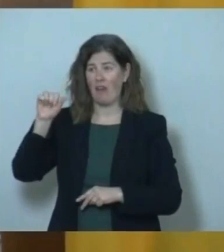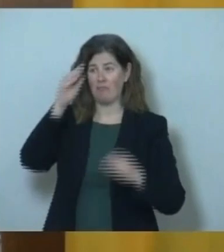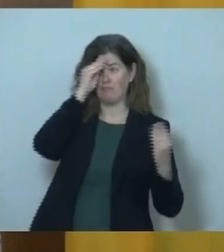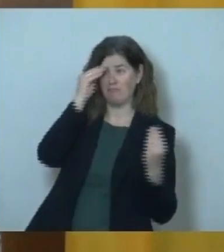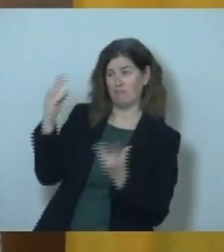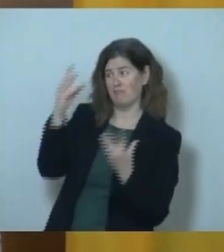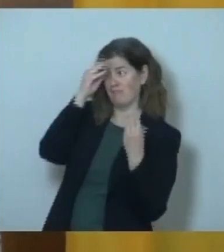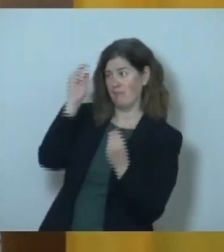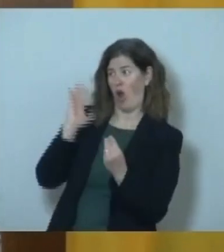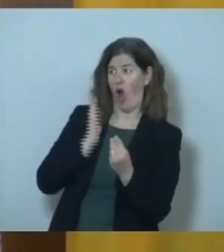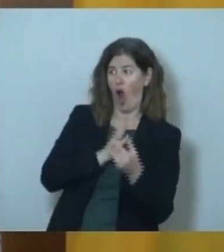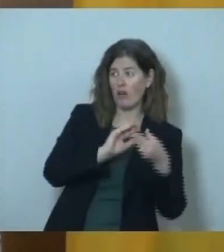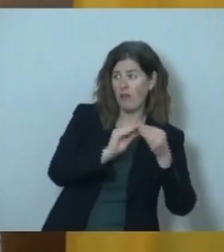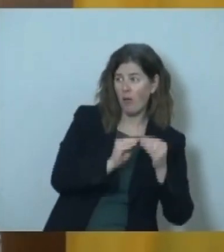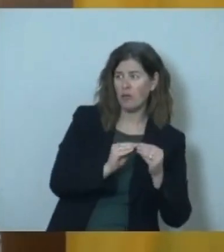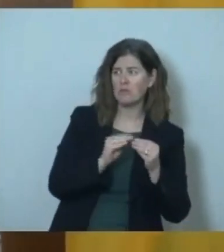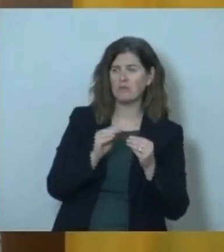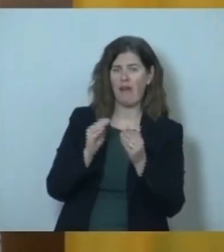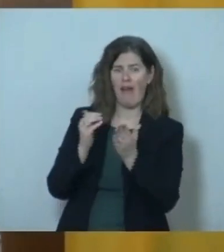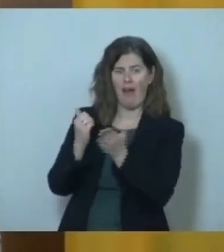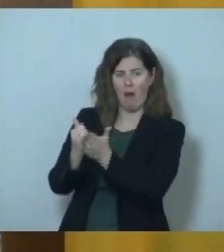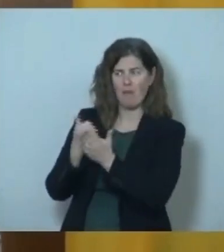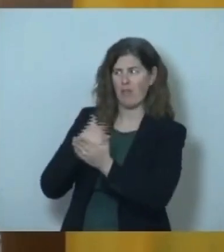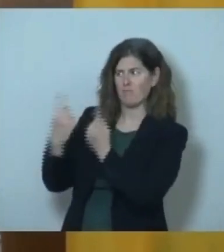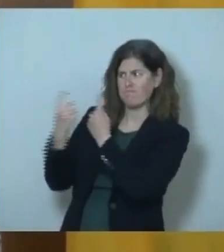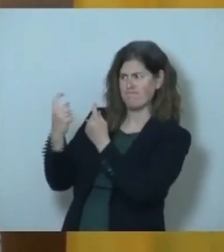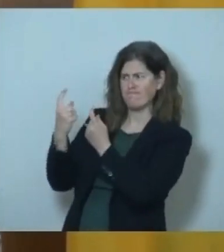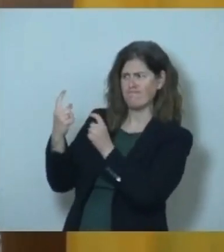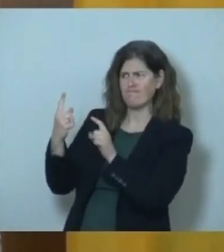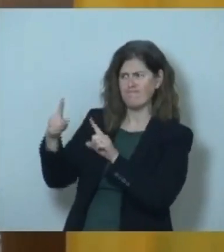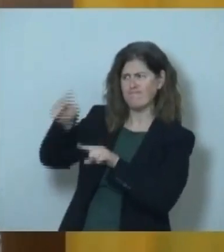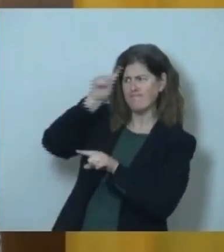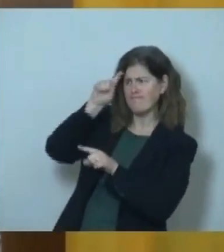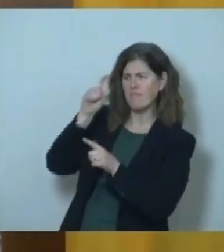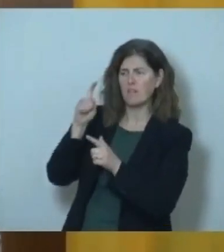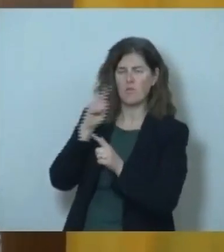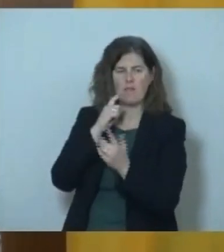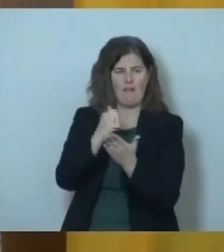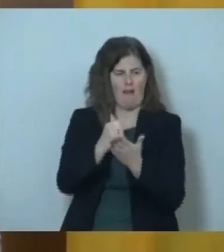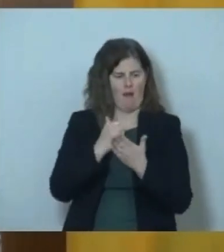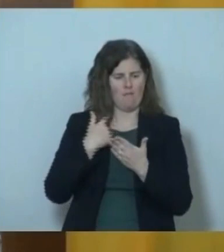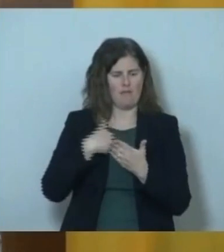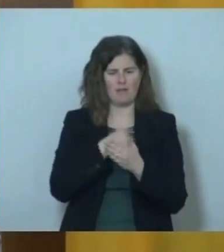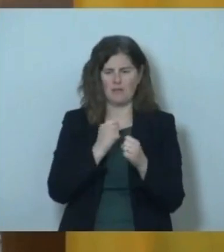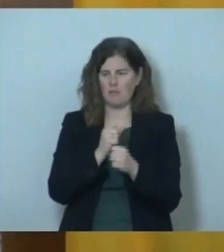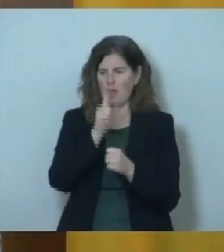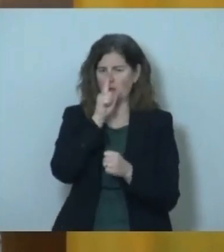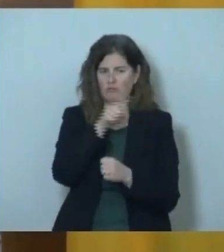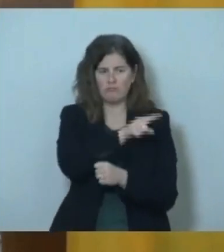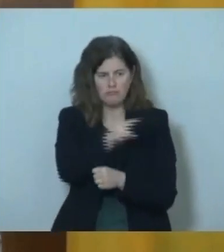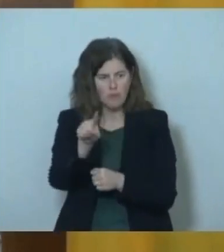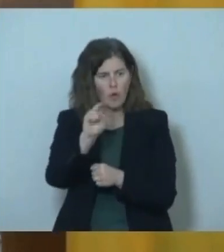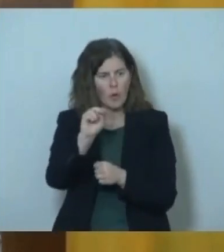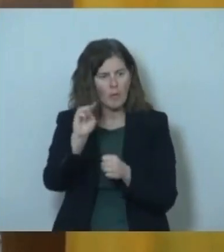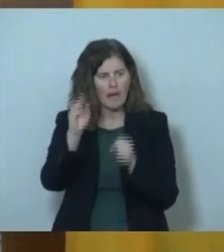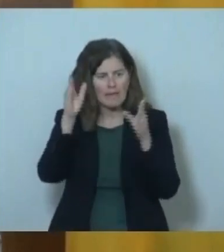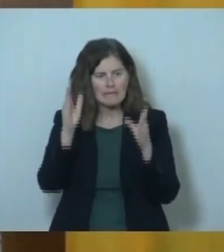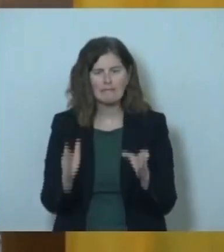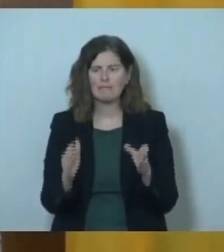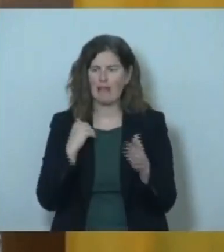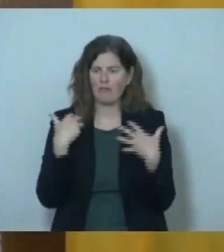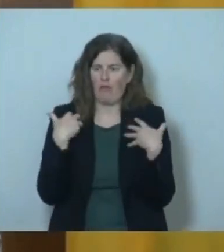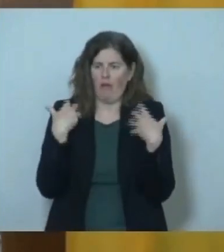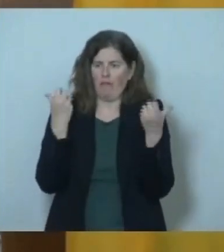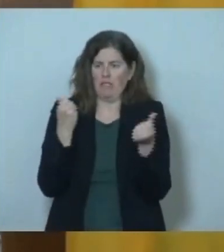data points and question us is very valuable in making sure that New Mexicans have a great deal of